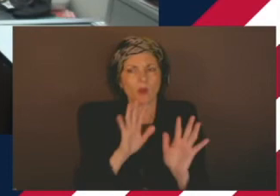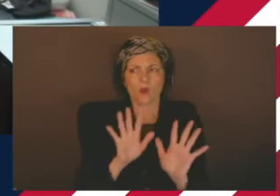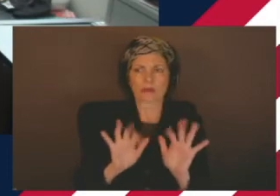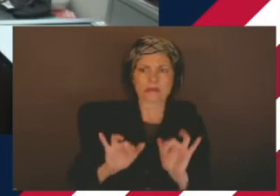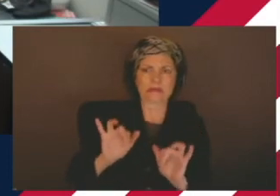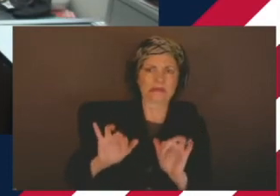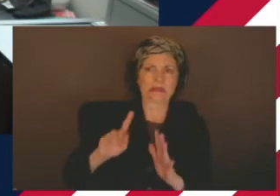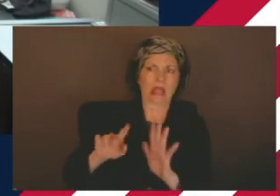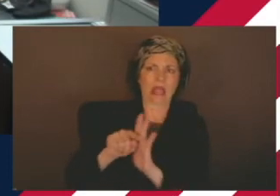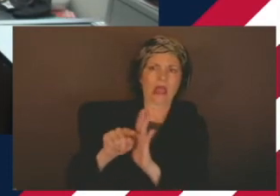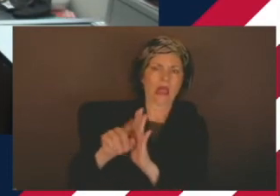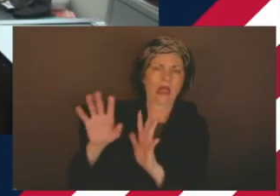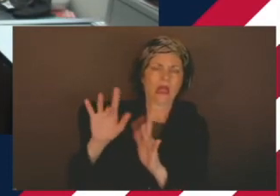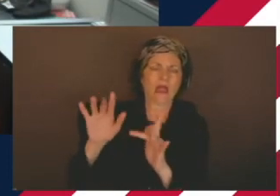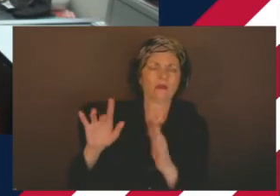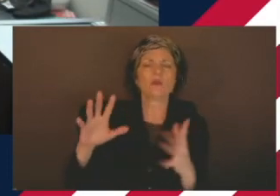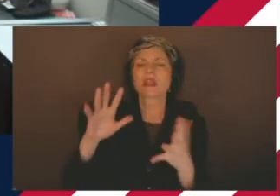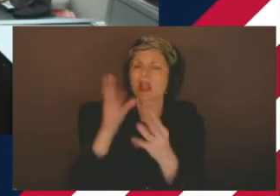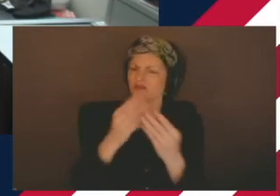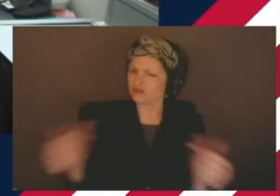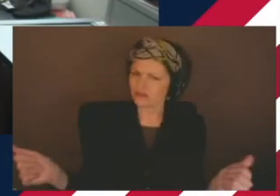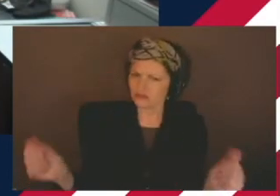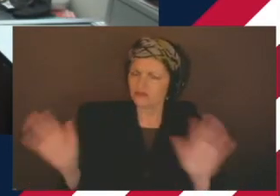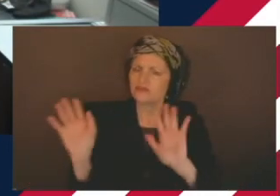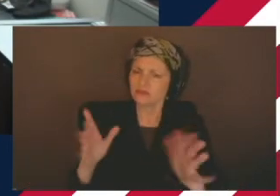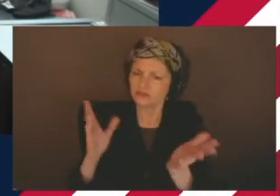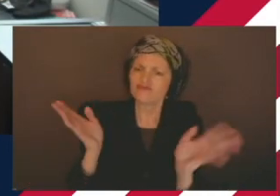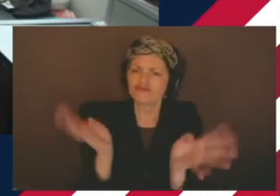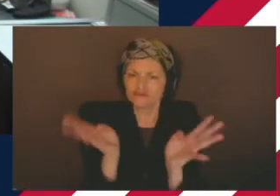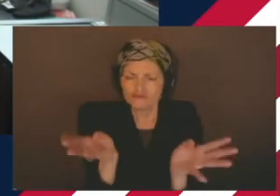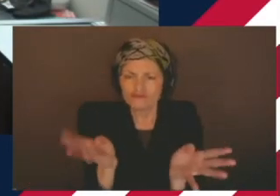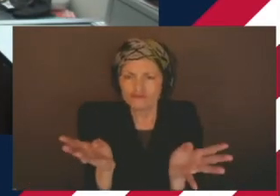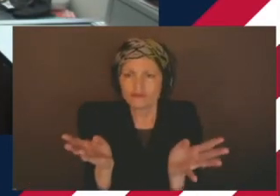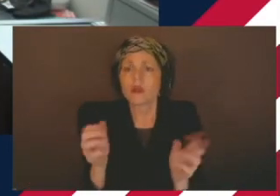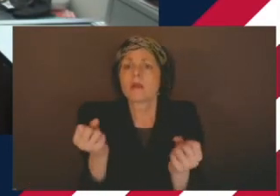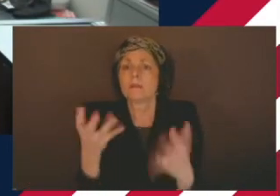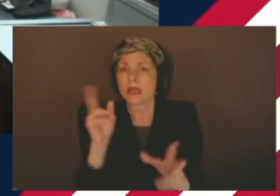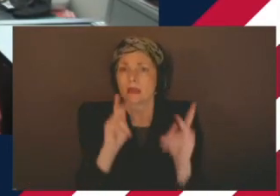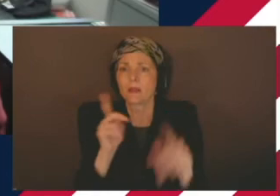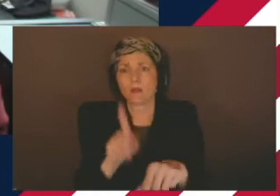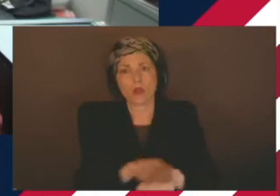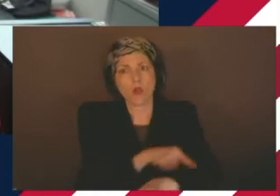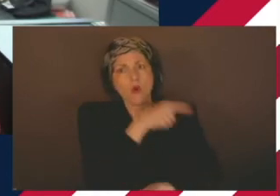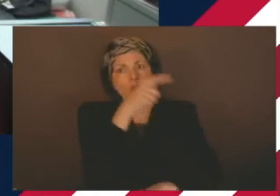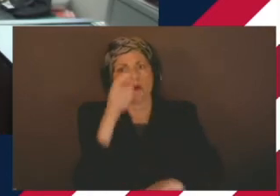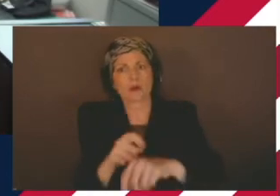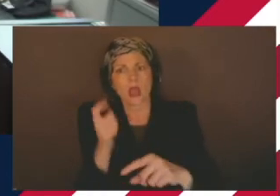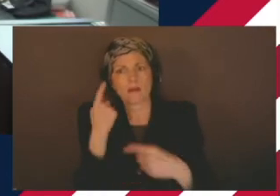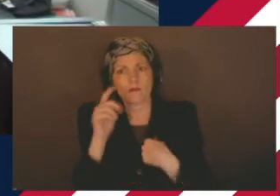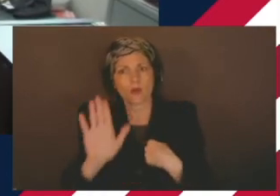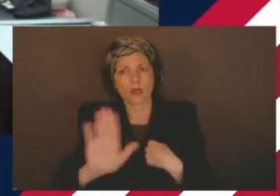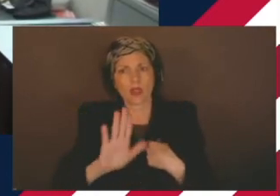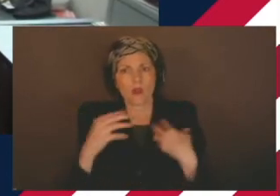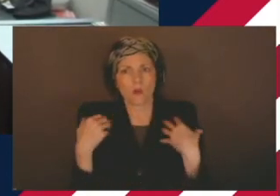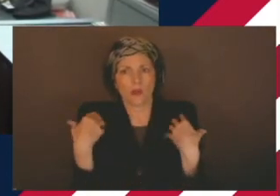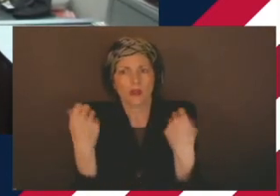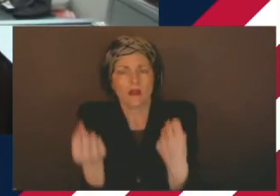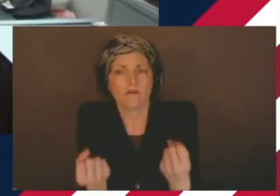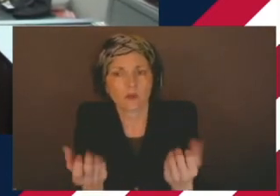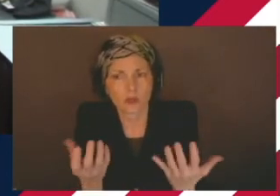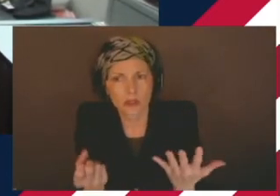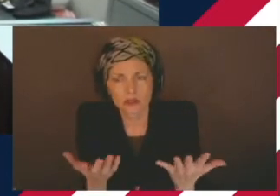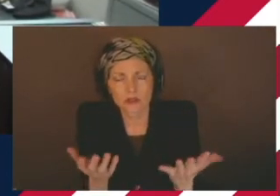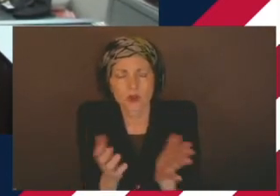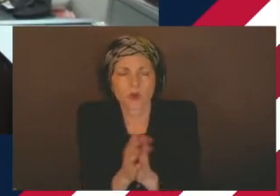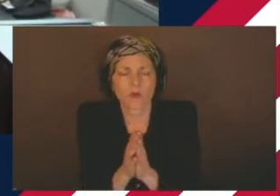currently struggling and people who are in long-term recovery. Regarding your question on the federal level, what I would